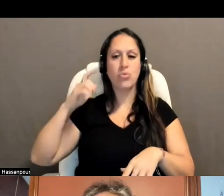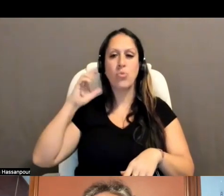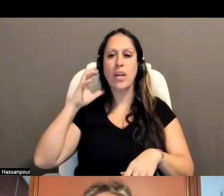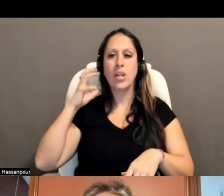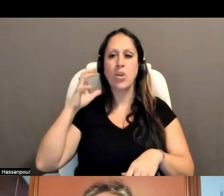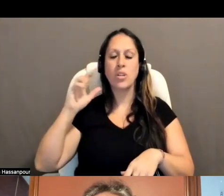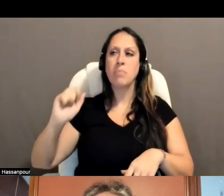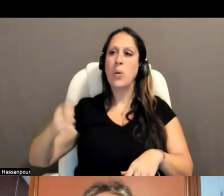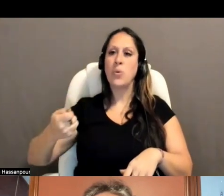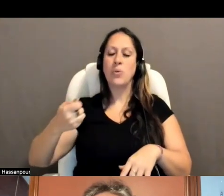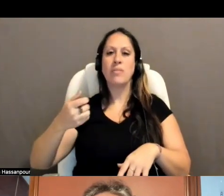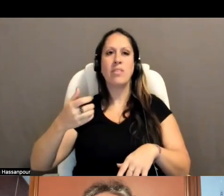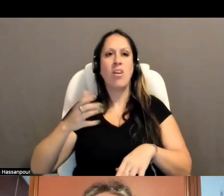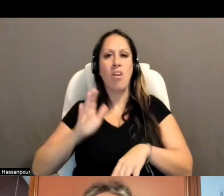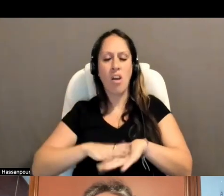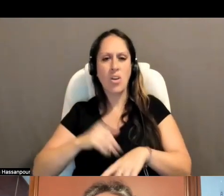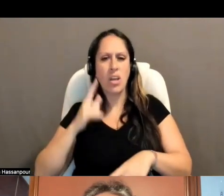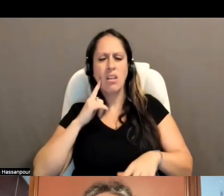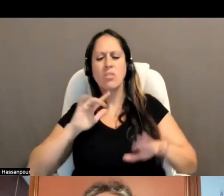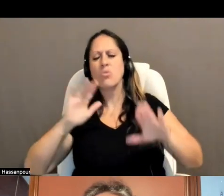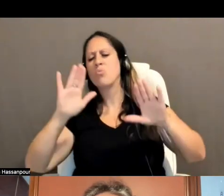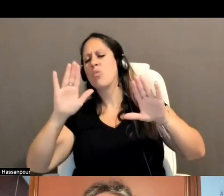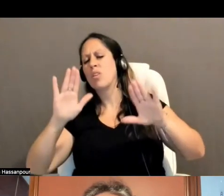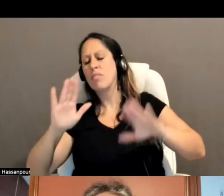this wonderful music.